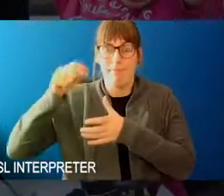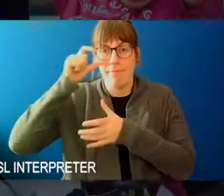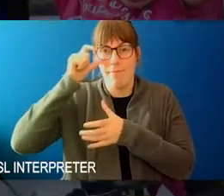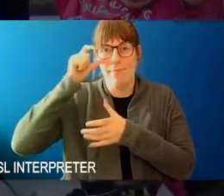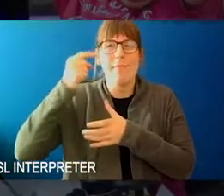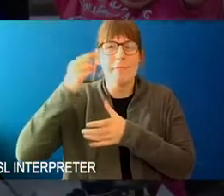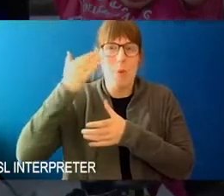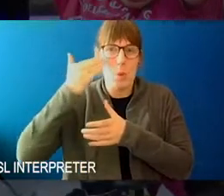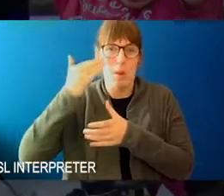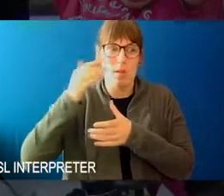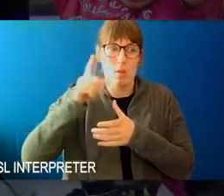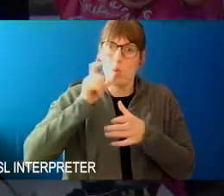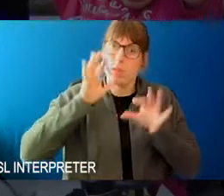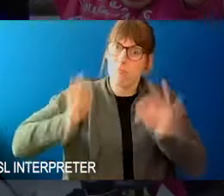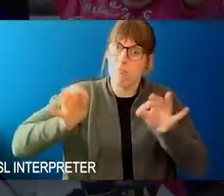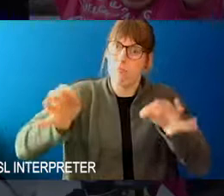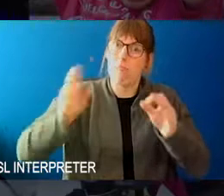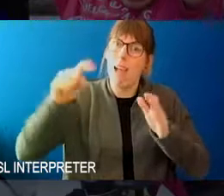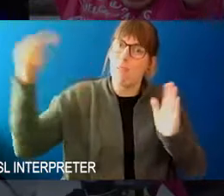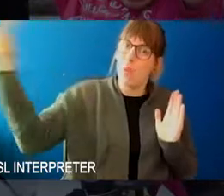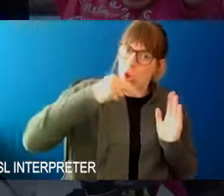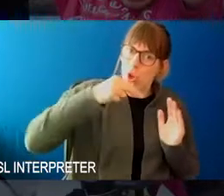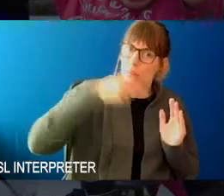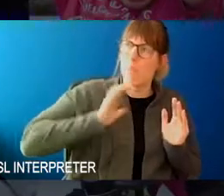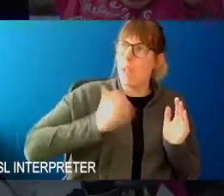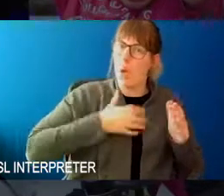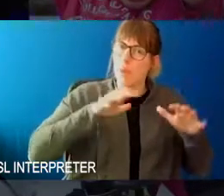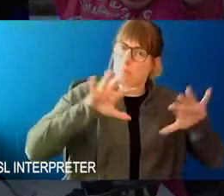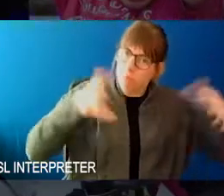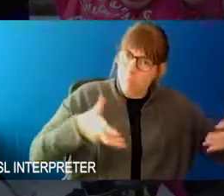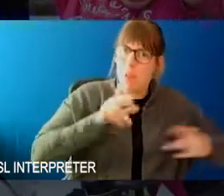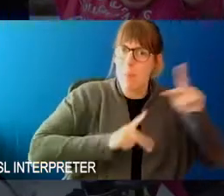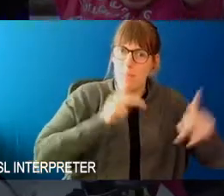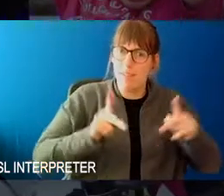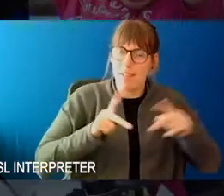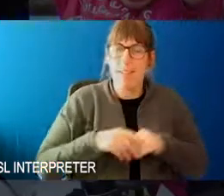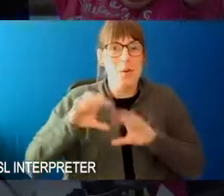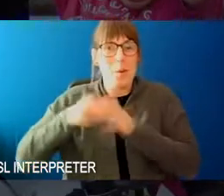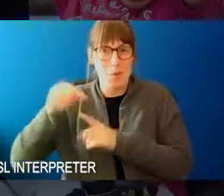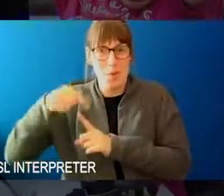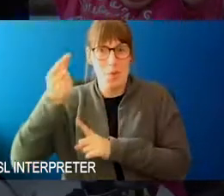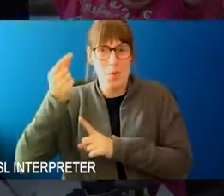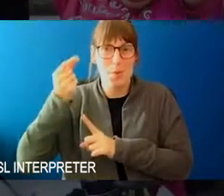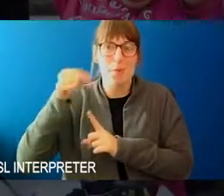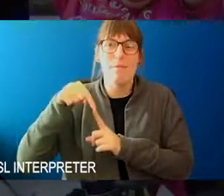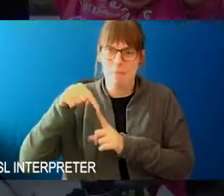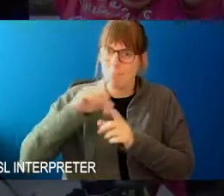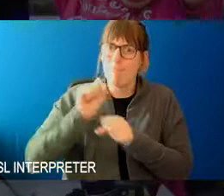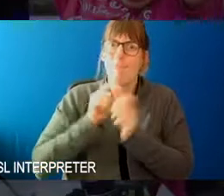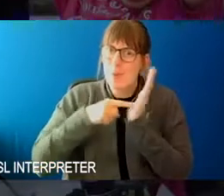They also knew that decision makers needed access to this audience. And so